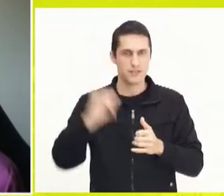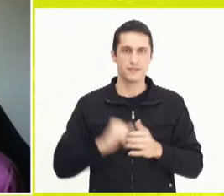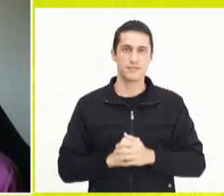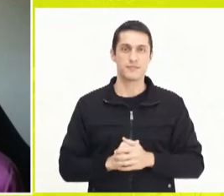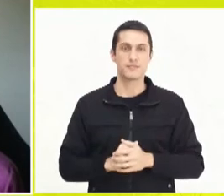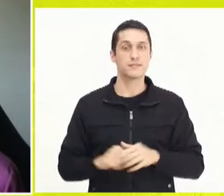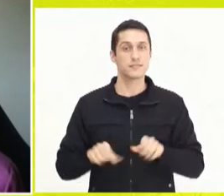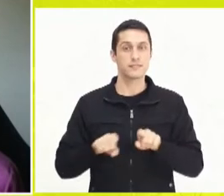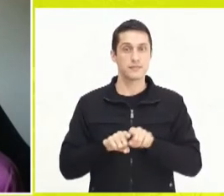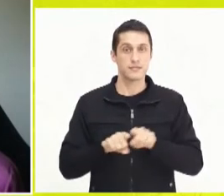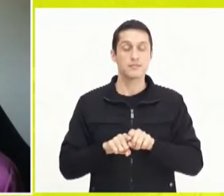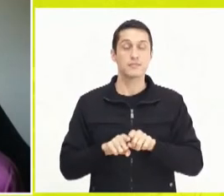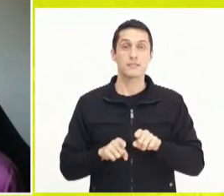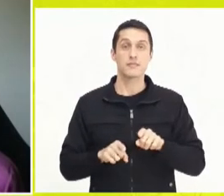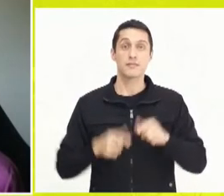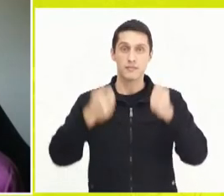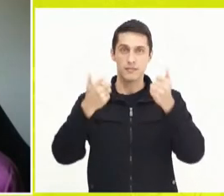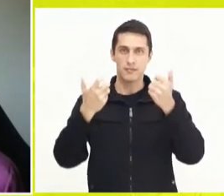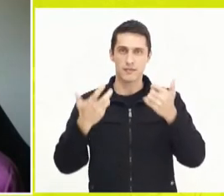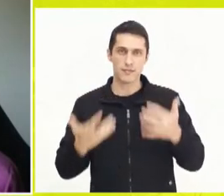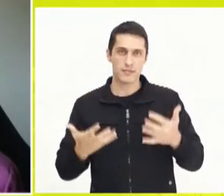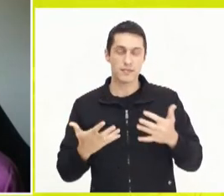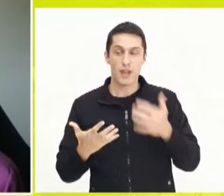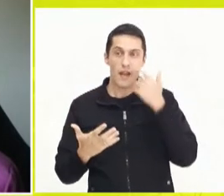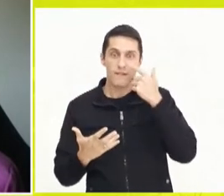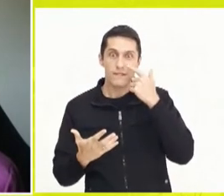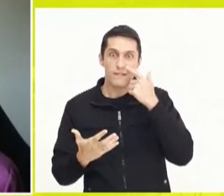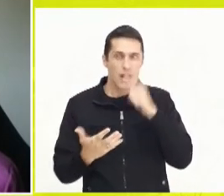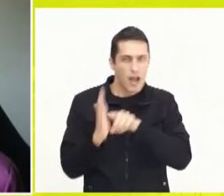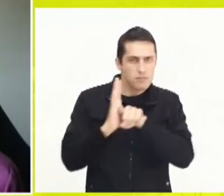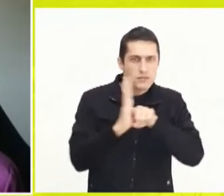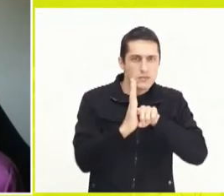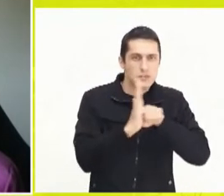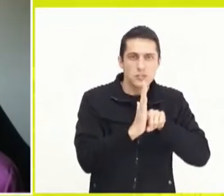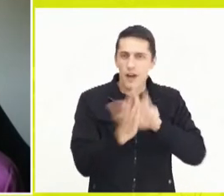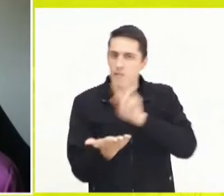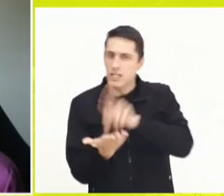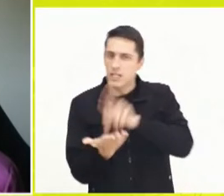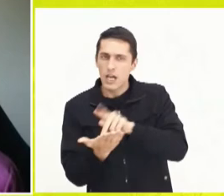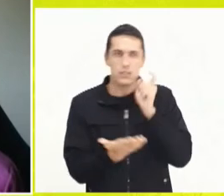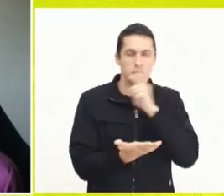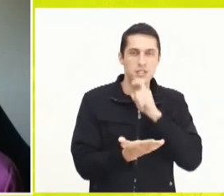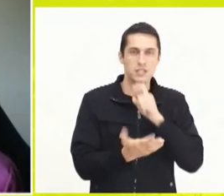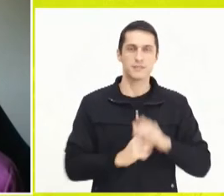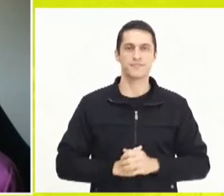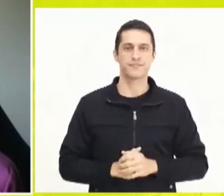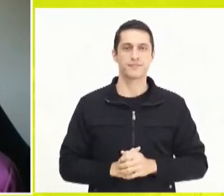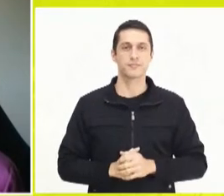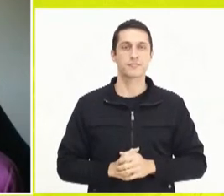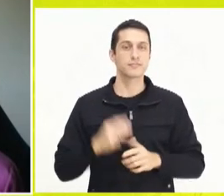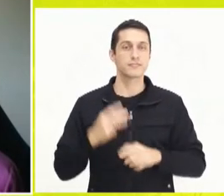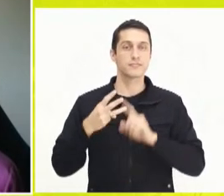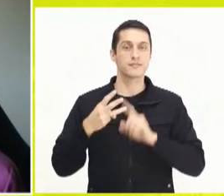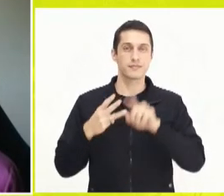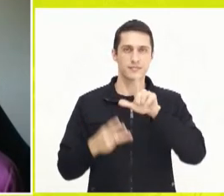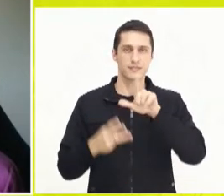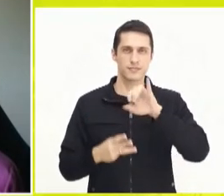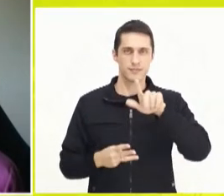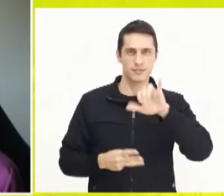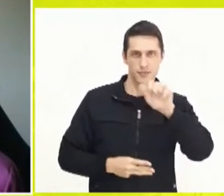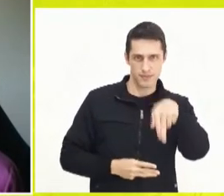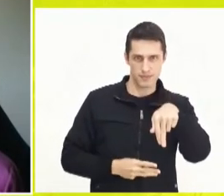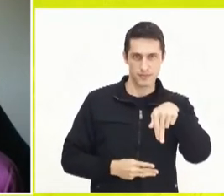collaborate can cooperate on this in order to fact to check the facts and we also